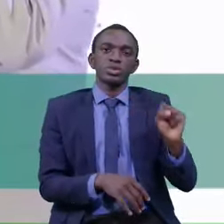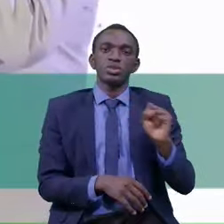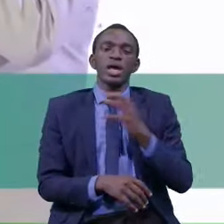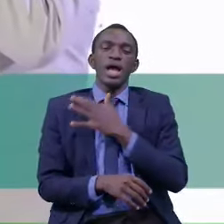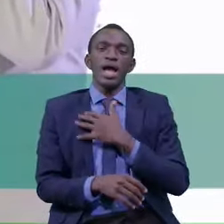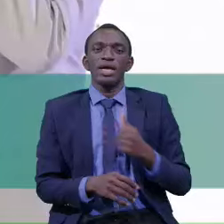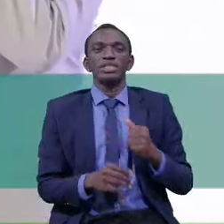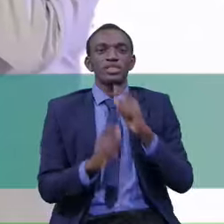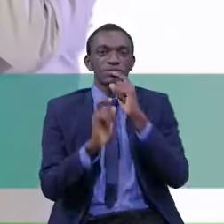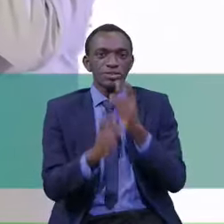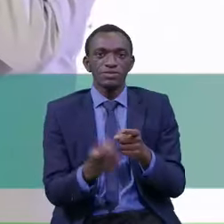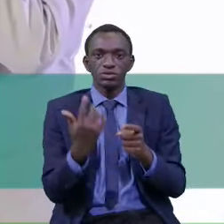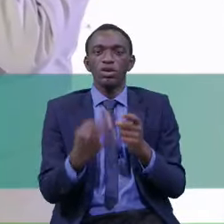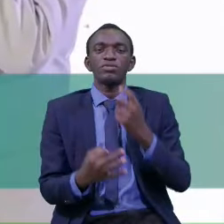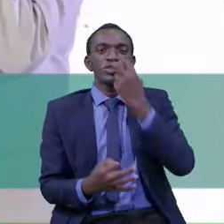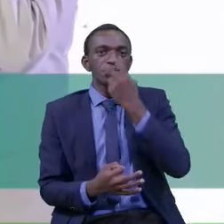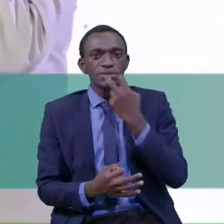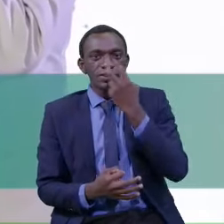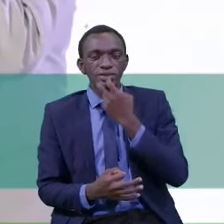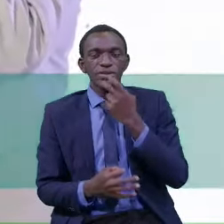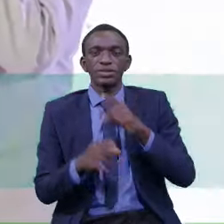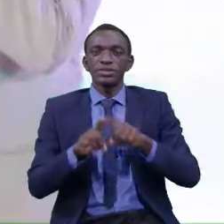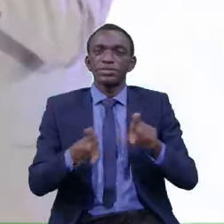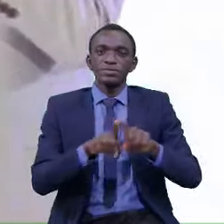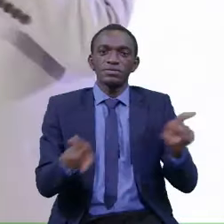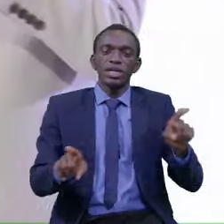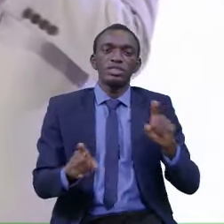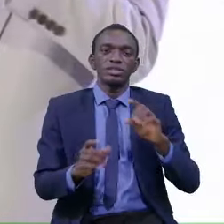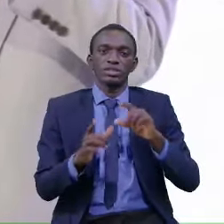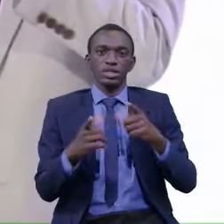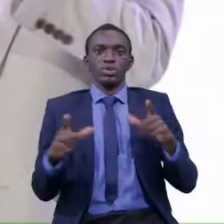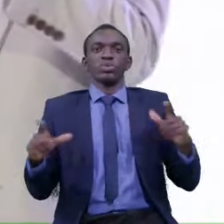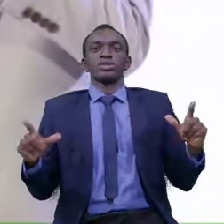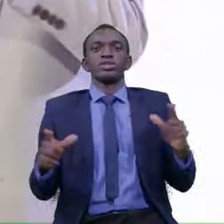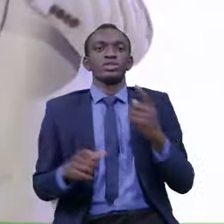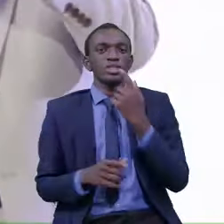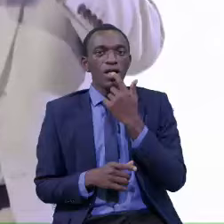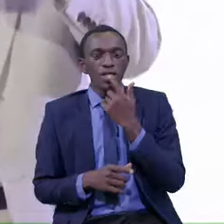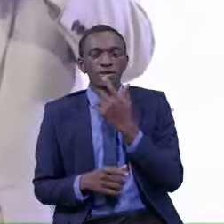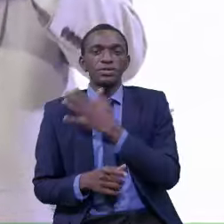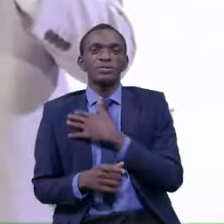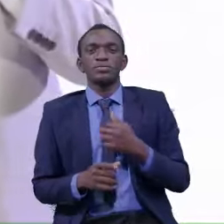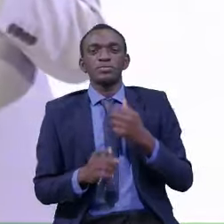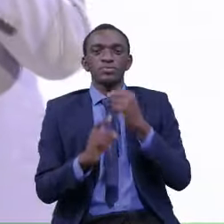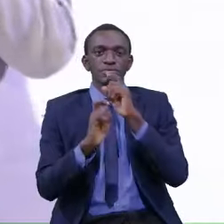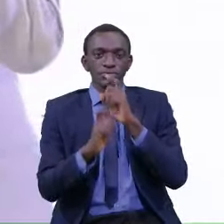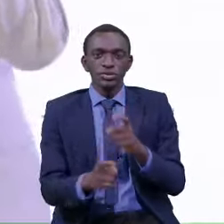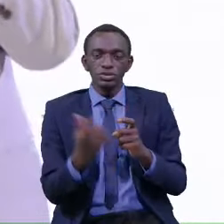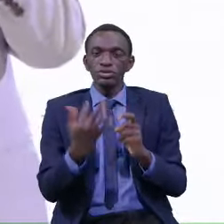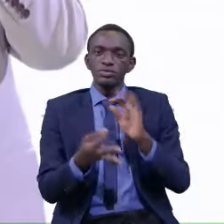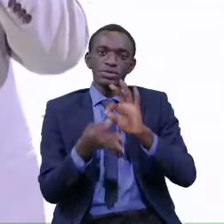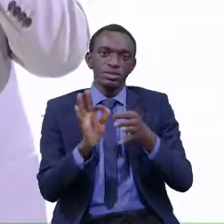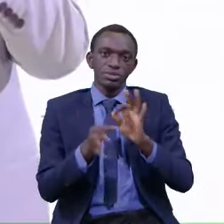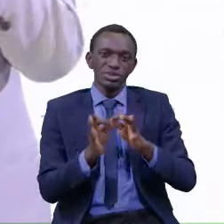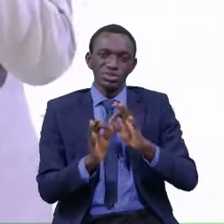in different kinds of languages, tongues, diverse tongues, and the gift of interpretation. All